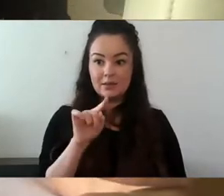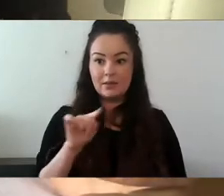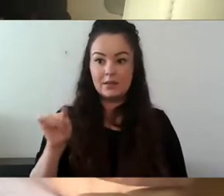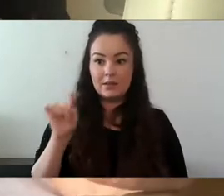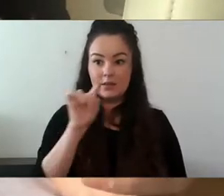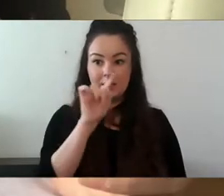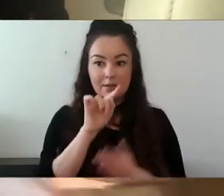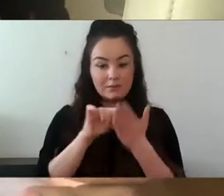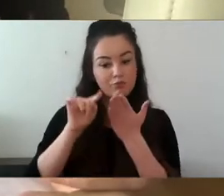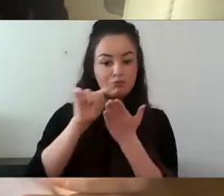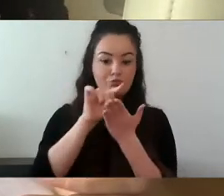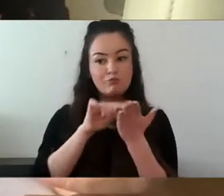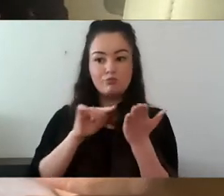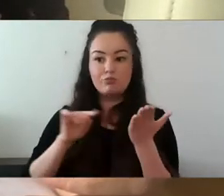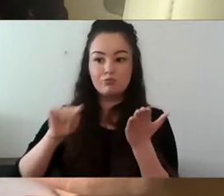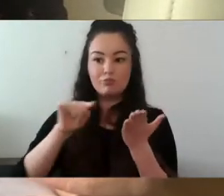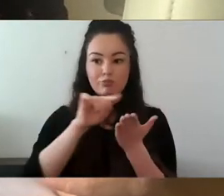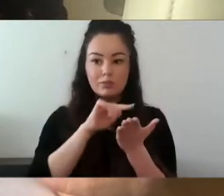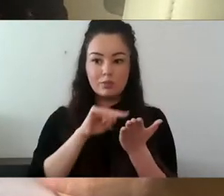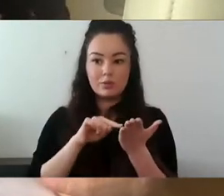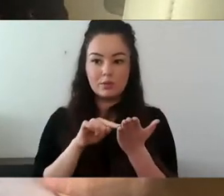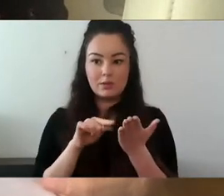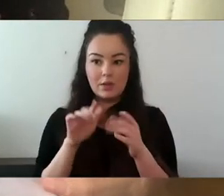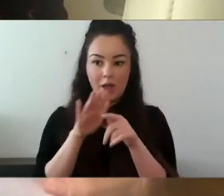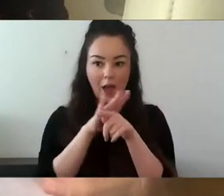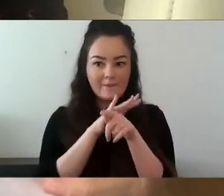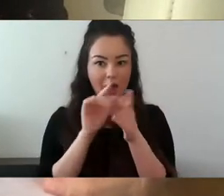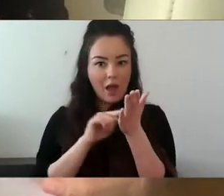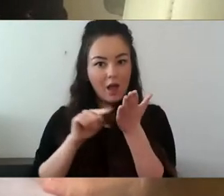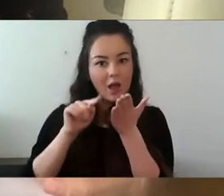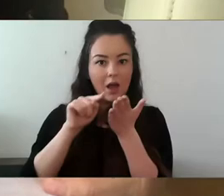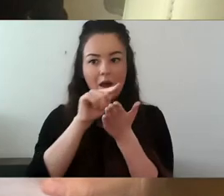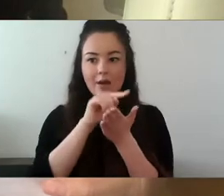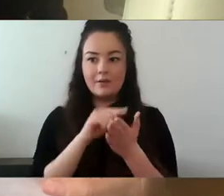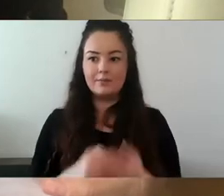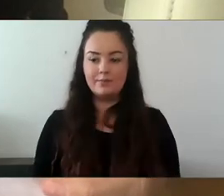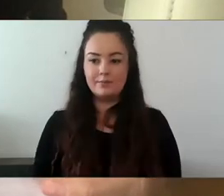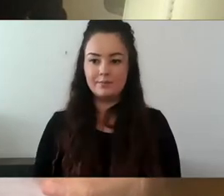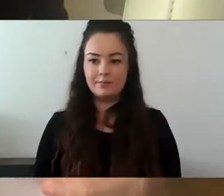finger and then touch all over